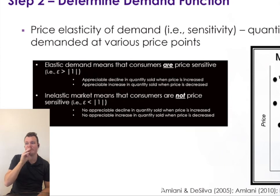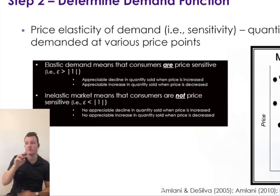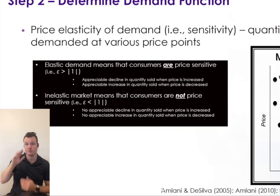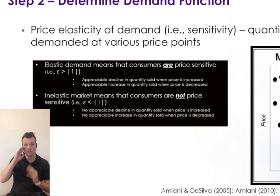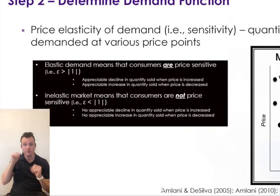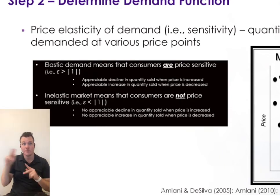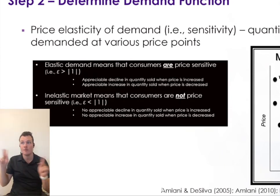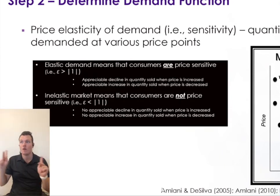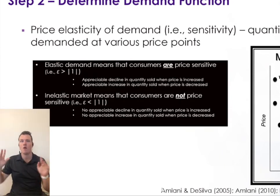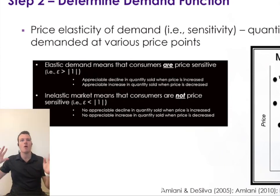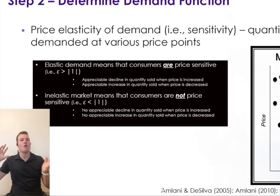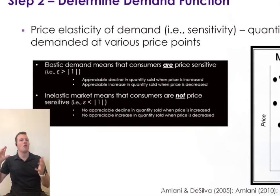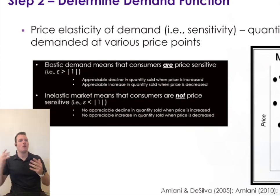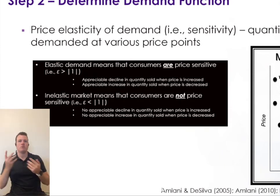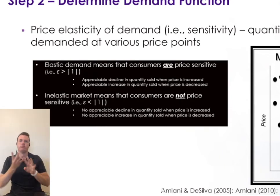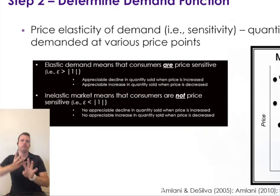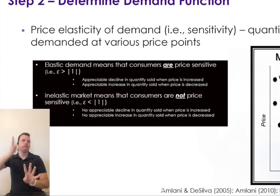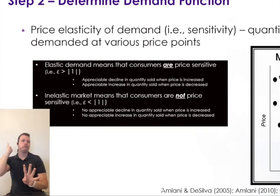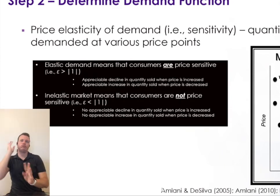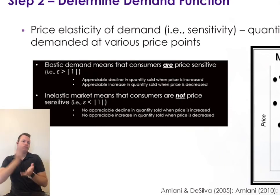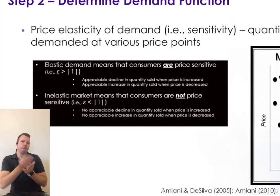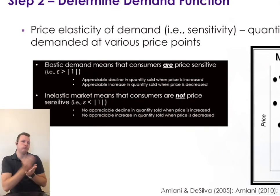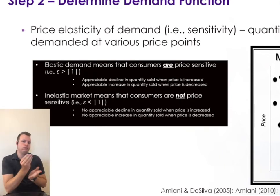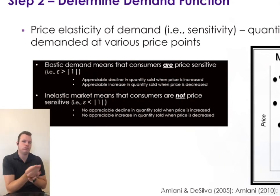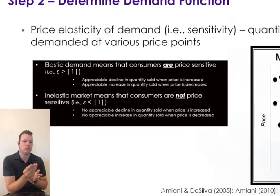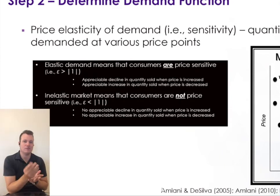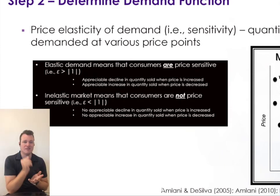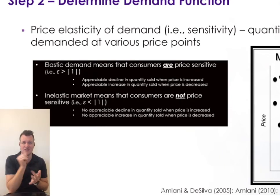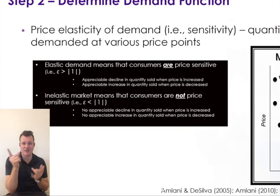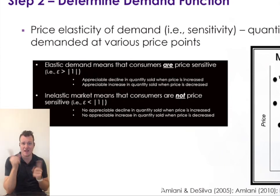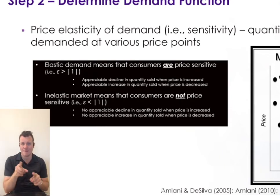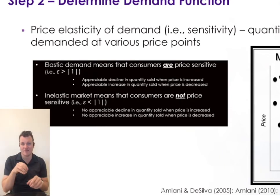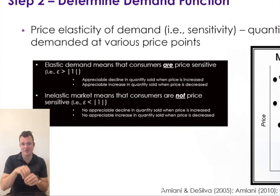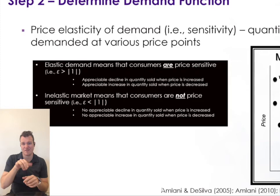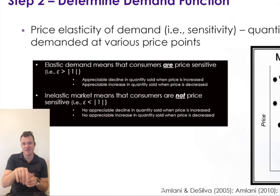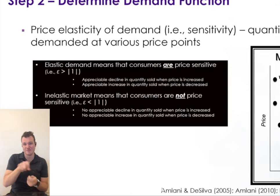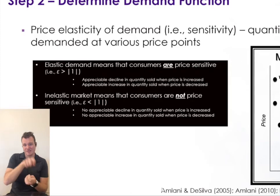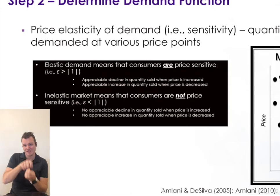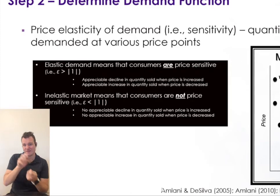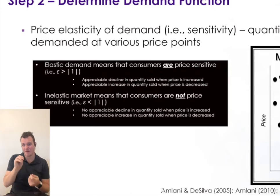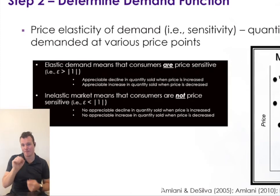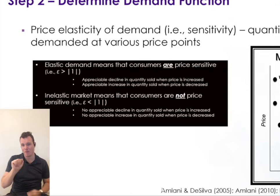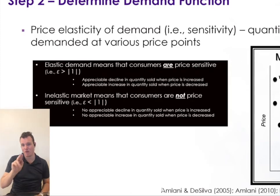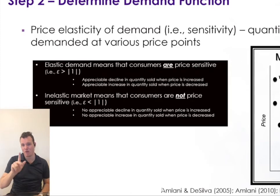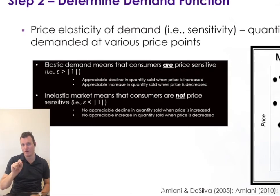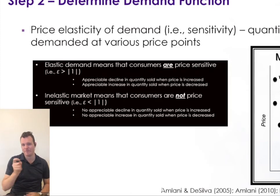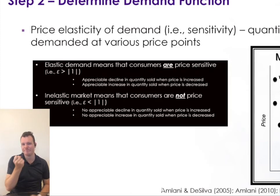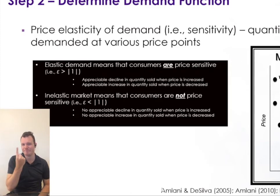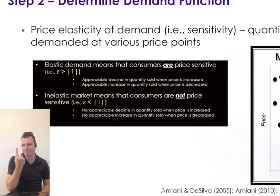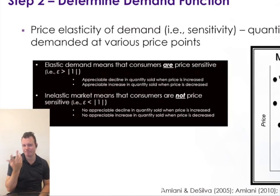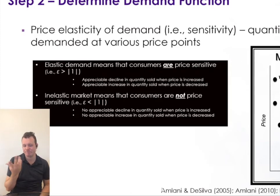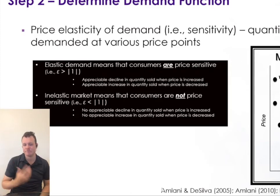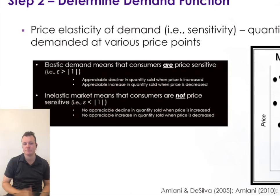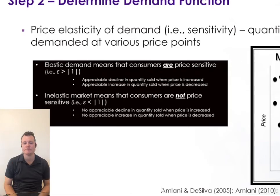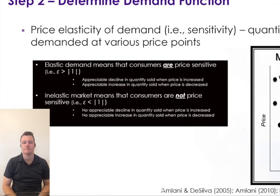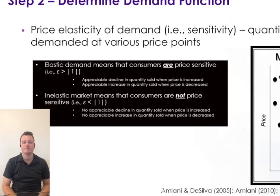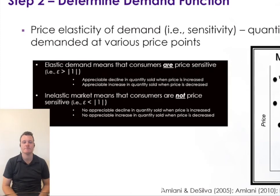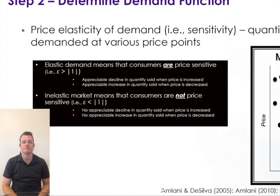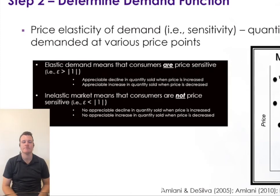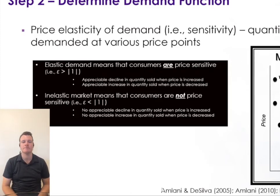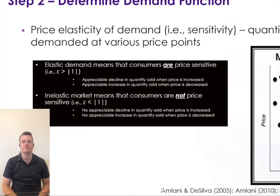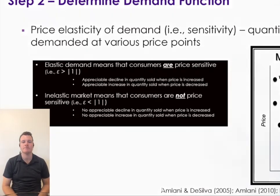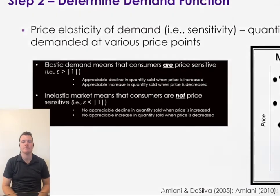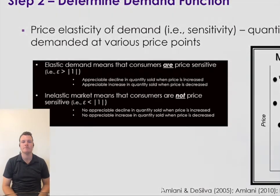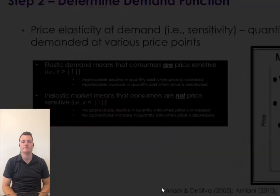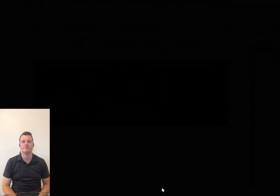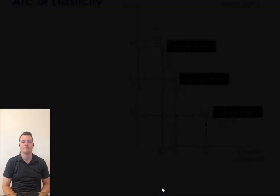expect a large line at the door because it's not going to happen in this market. That's essentially what we're talking about here. Next